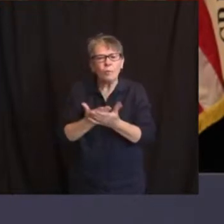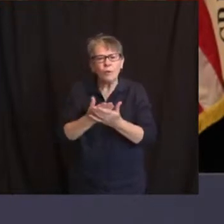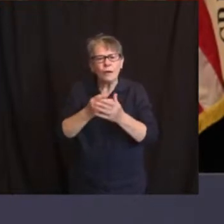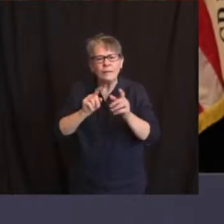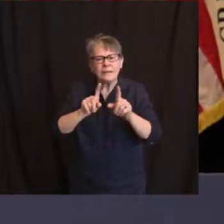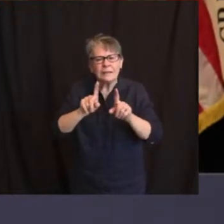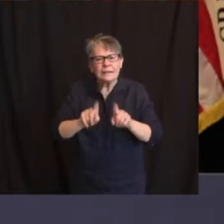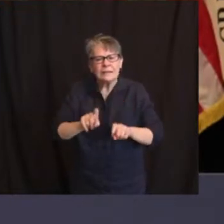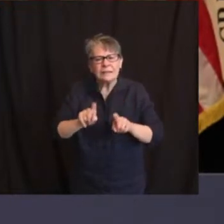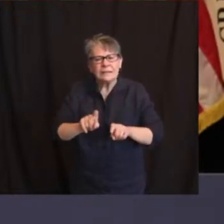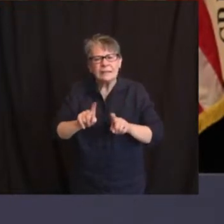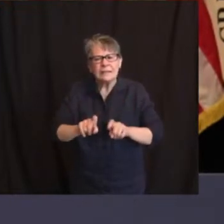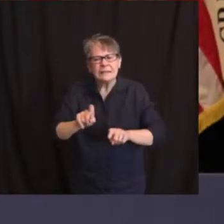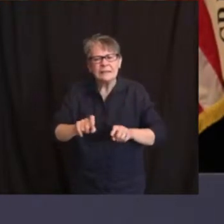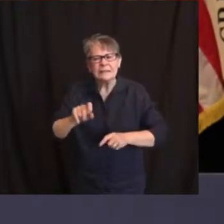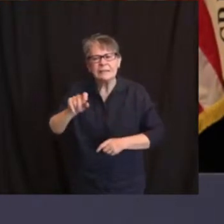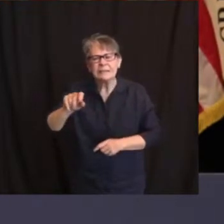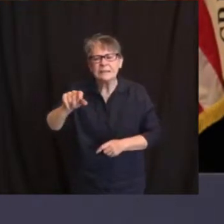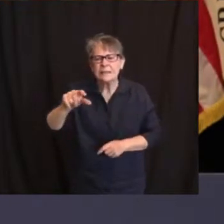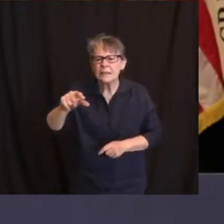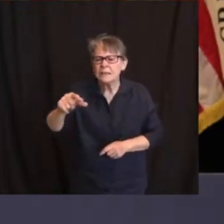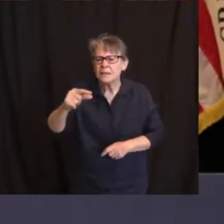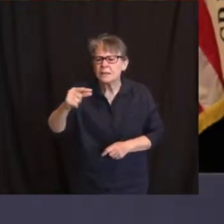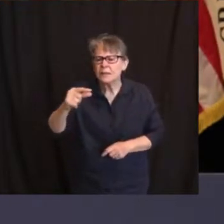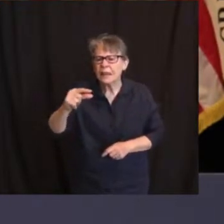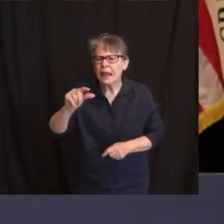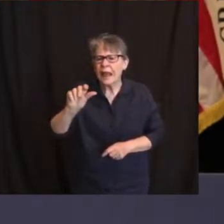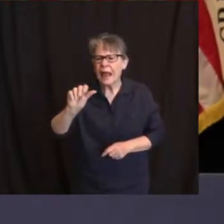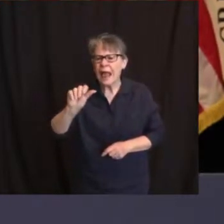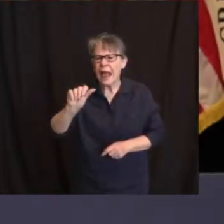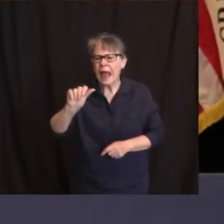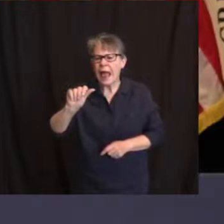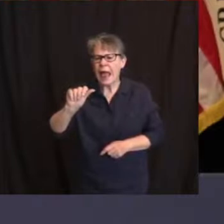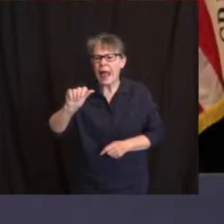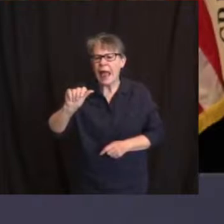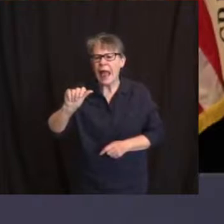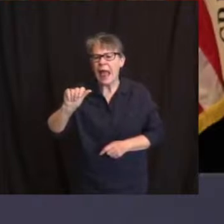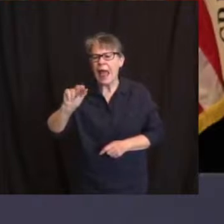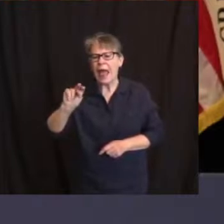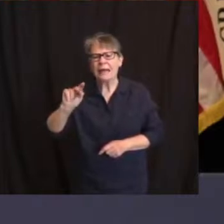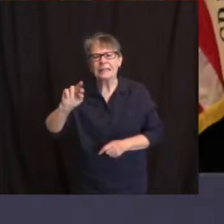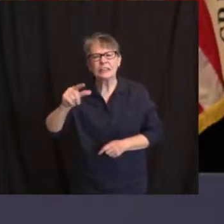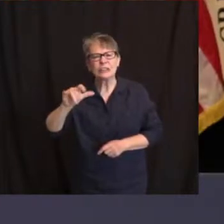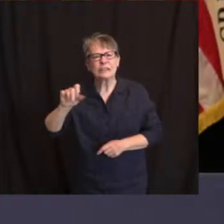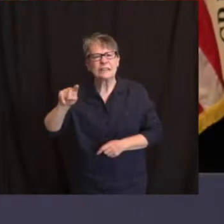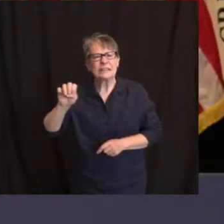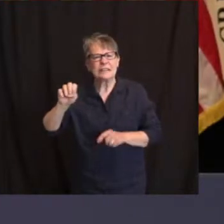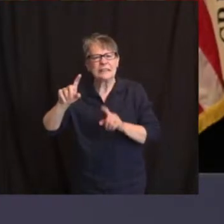state economies. So is New Jersey looking into purchasing these and making them readily available?